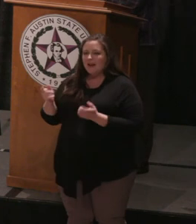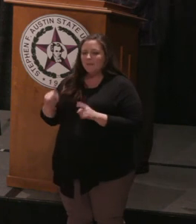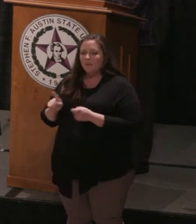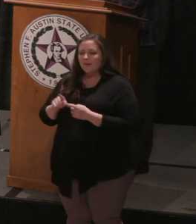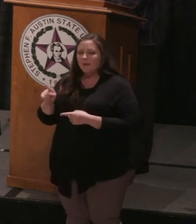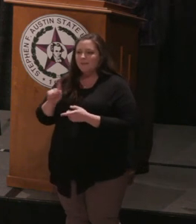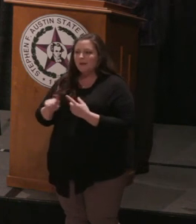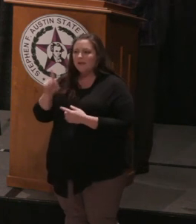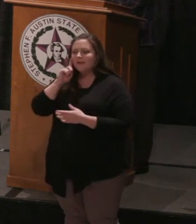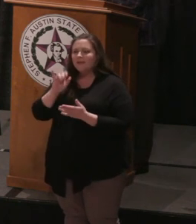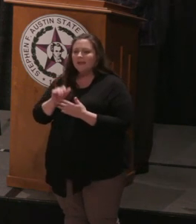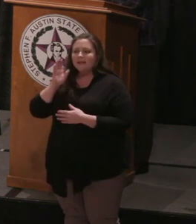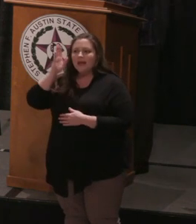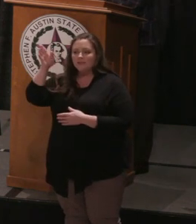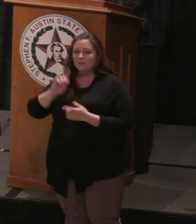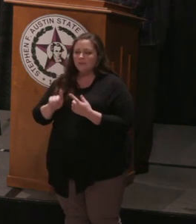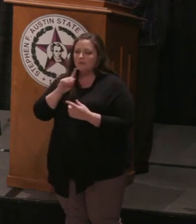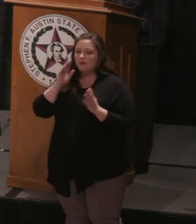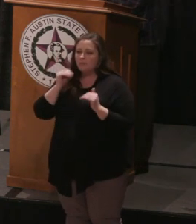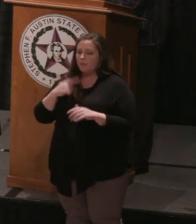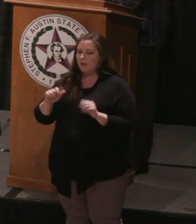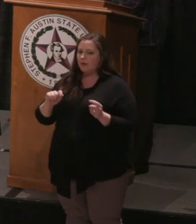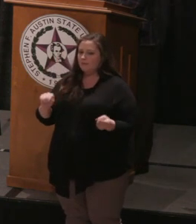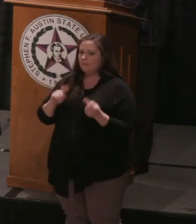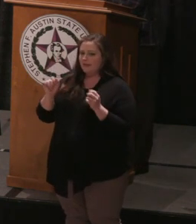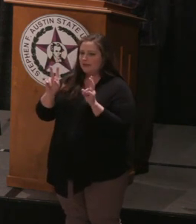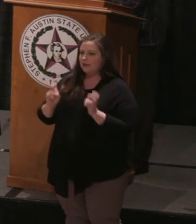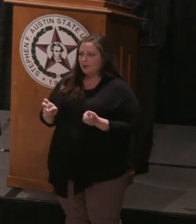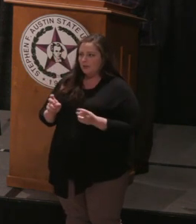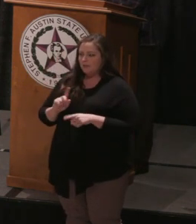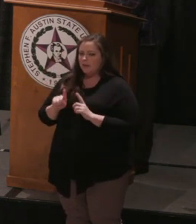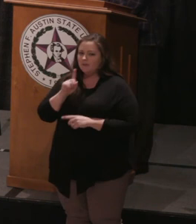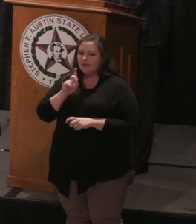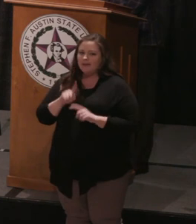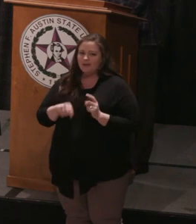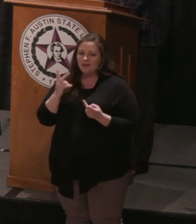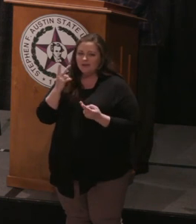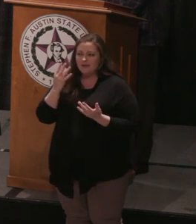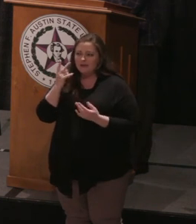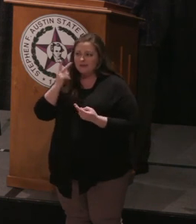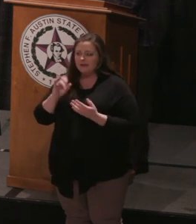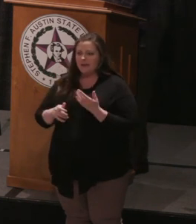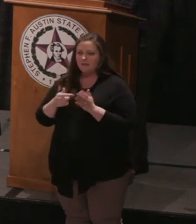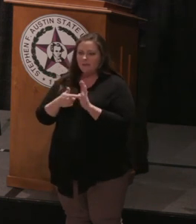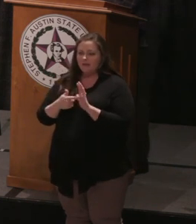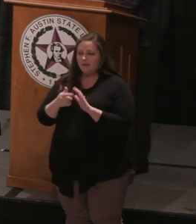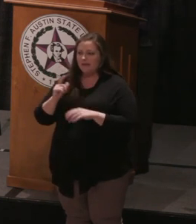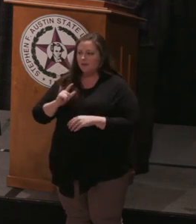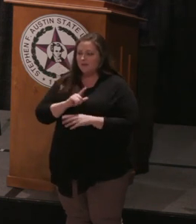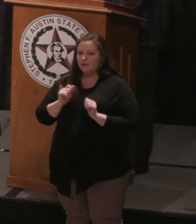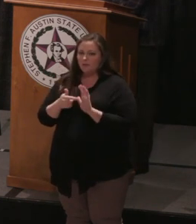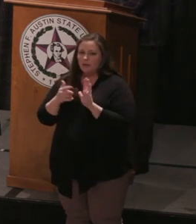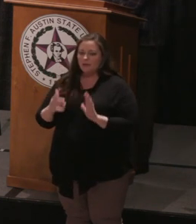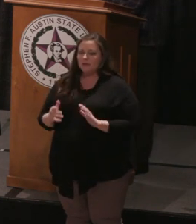So I think that's where we're heading. And I really hope we will grapple with this issue. And I can't wait to see the model legislation that